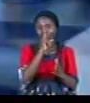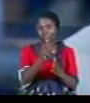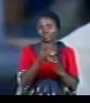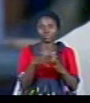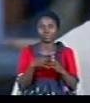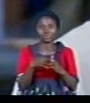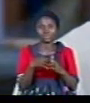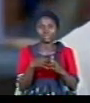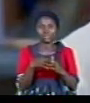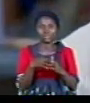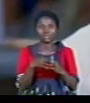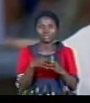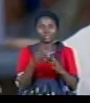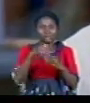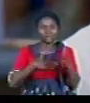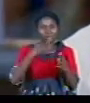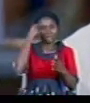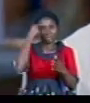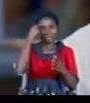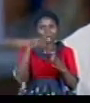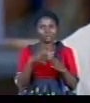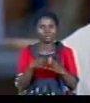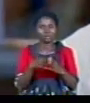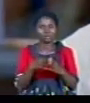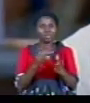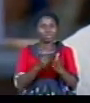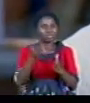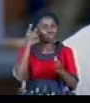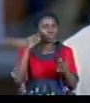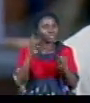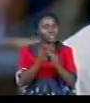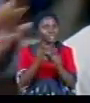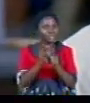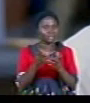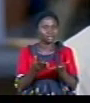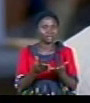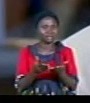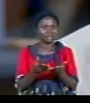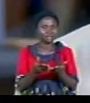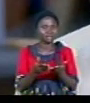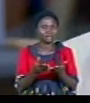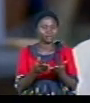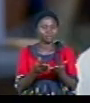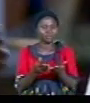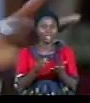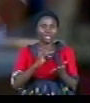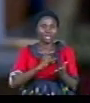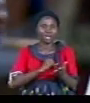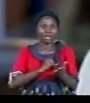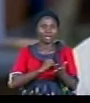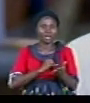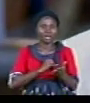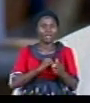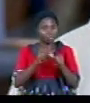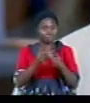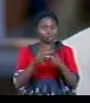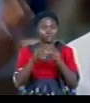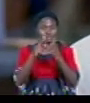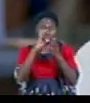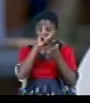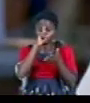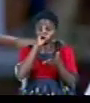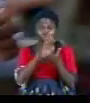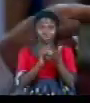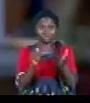my mind, and the thing was that it's like I'm seeking for experience before believing, and that there is something in me. I'm